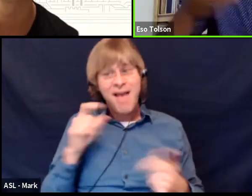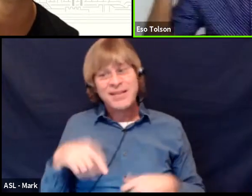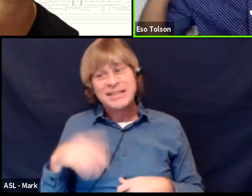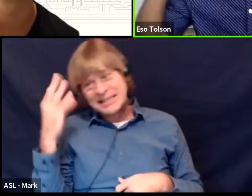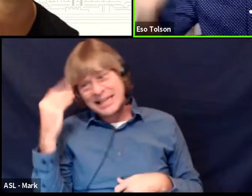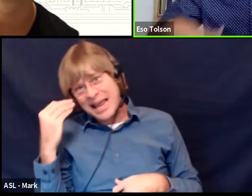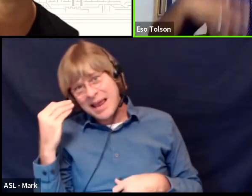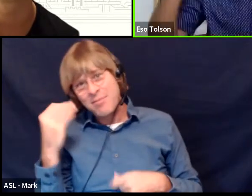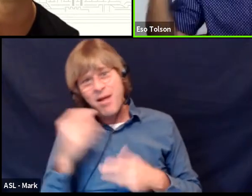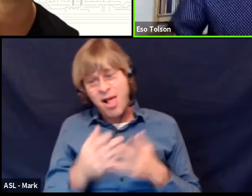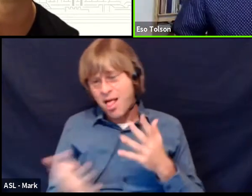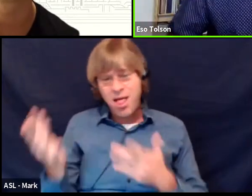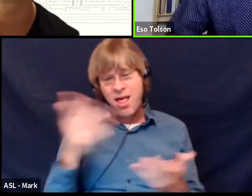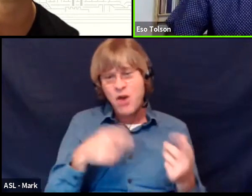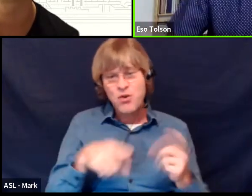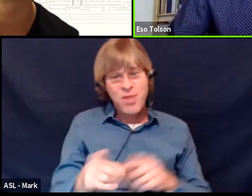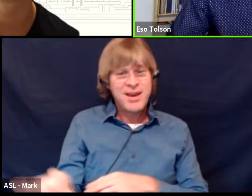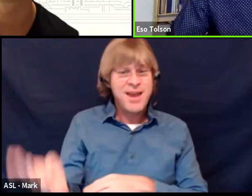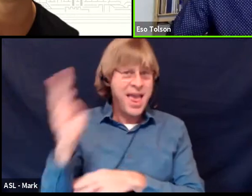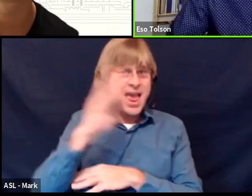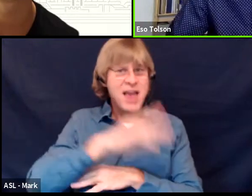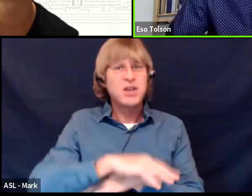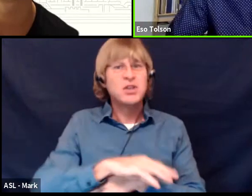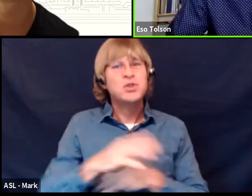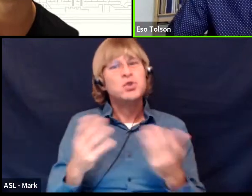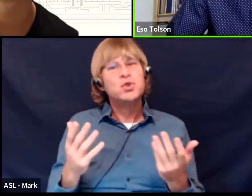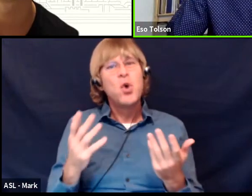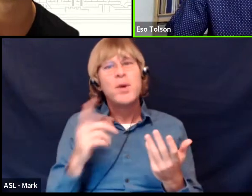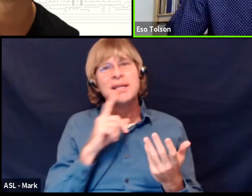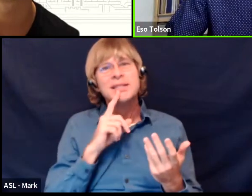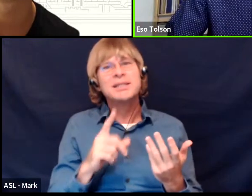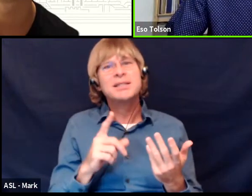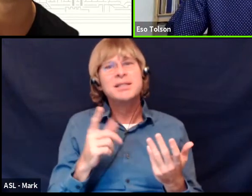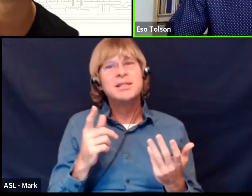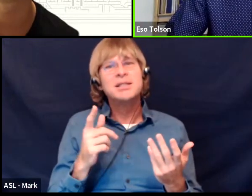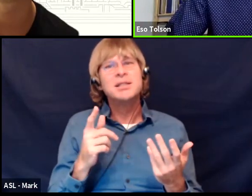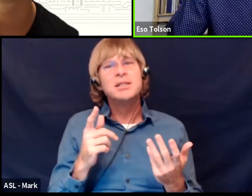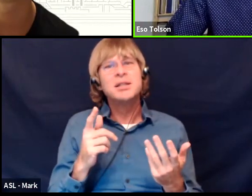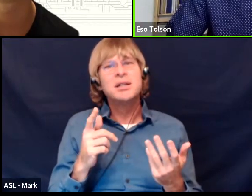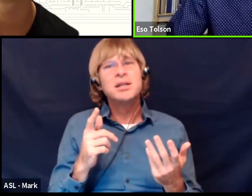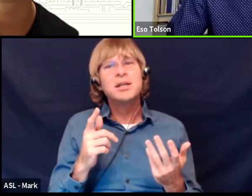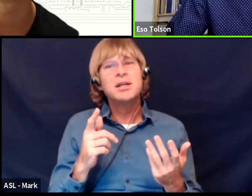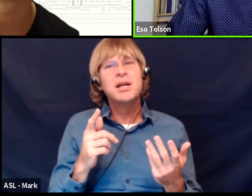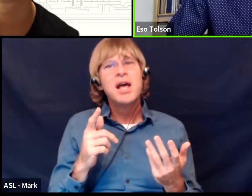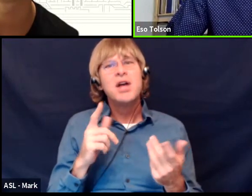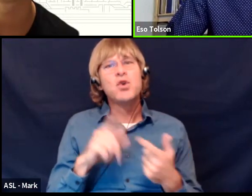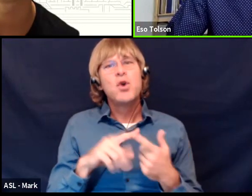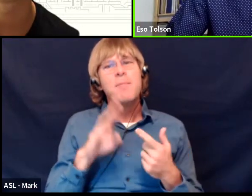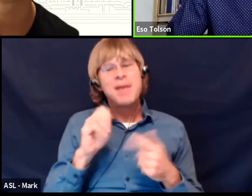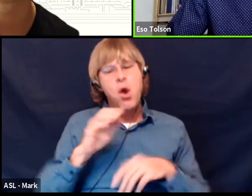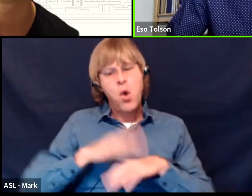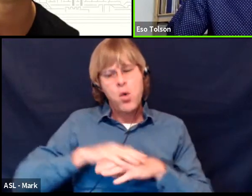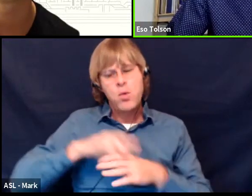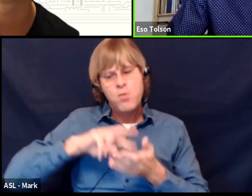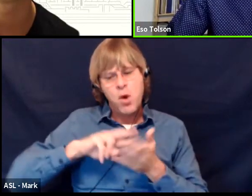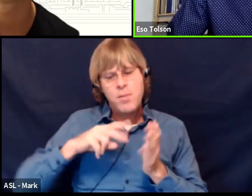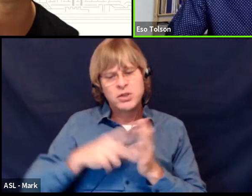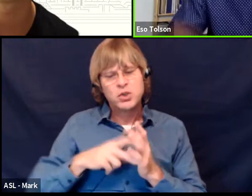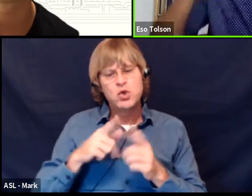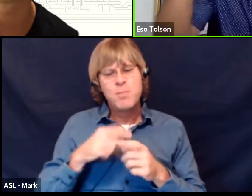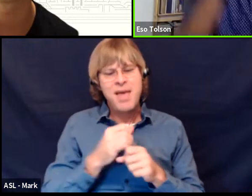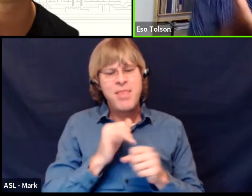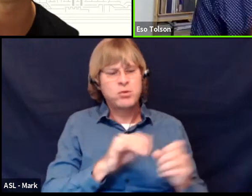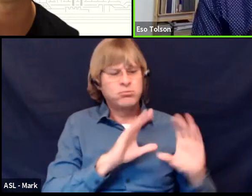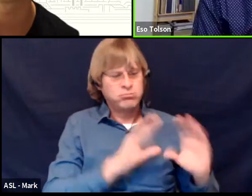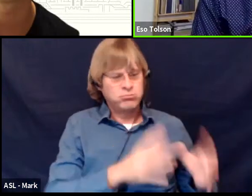and do all of these things throughout the day, and so it's being intentional about making